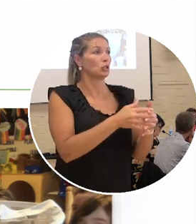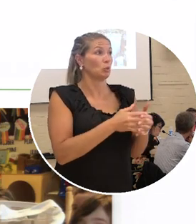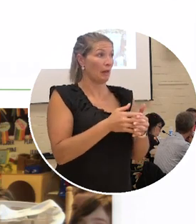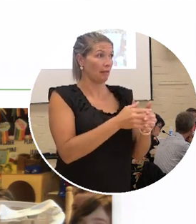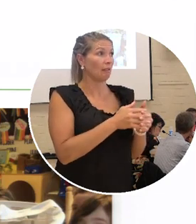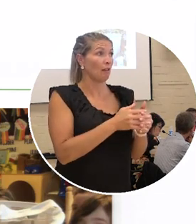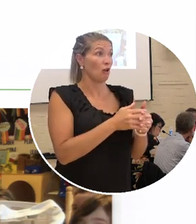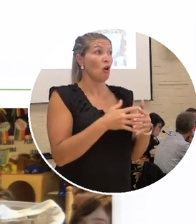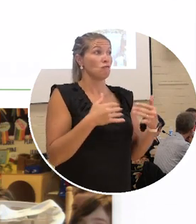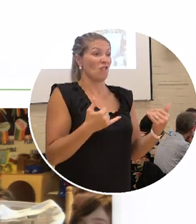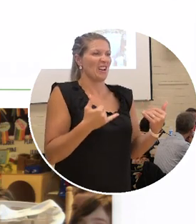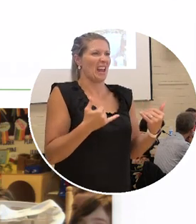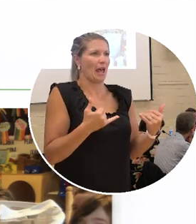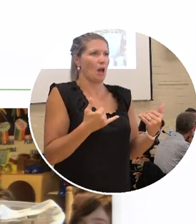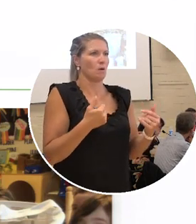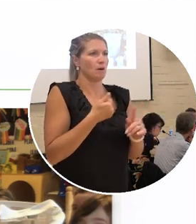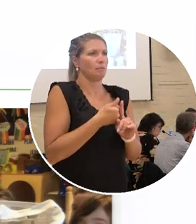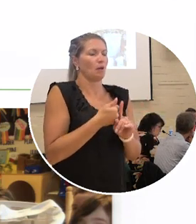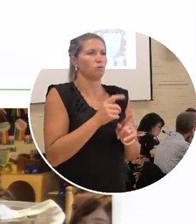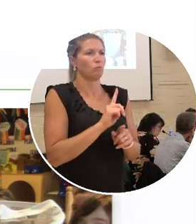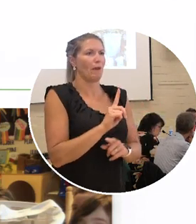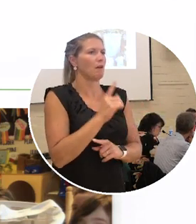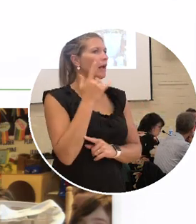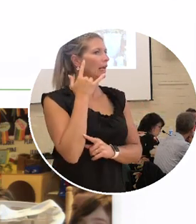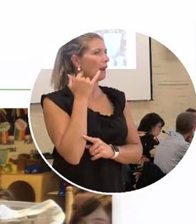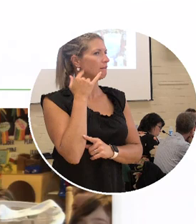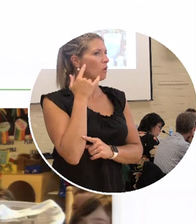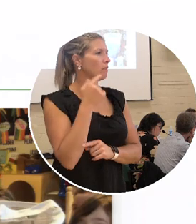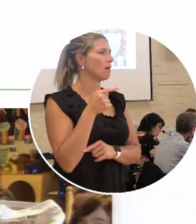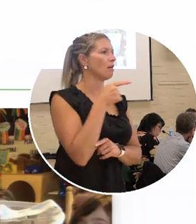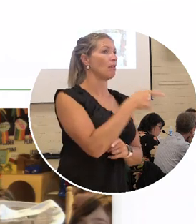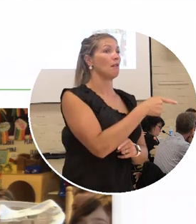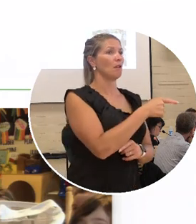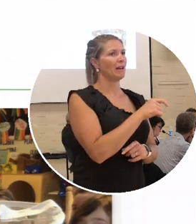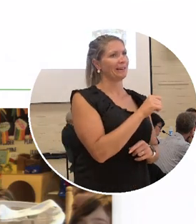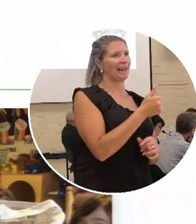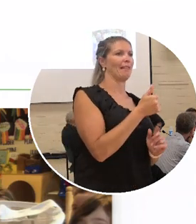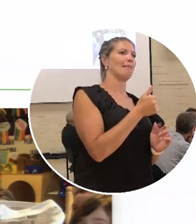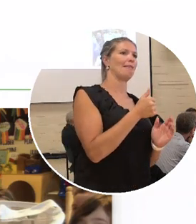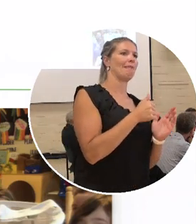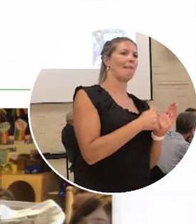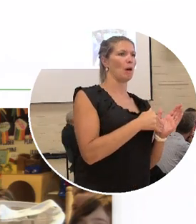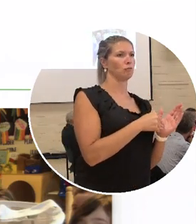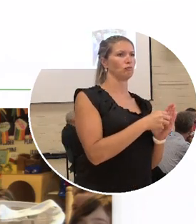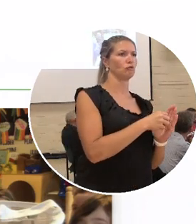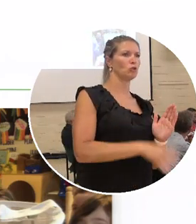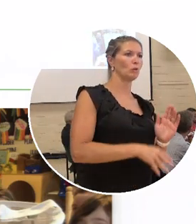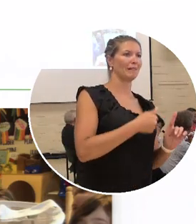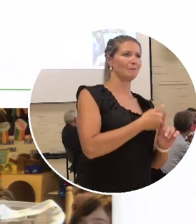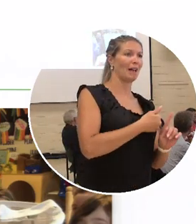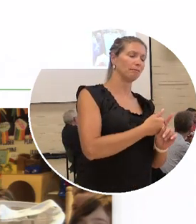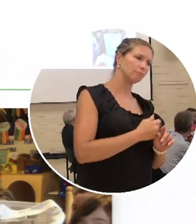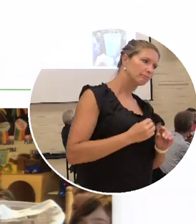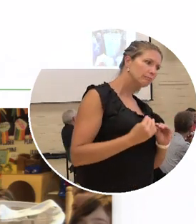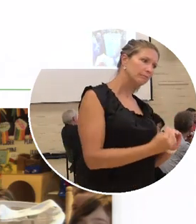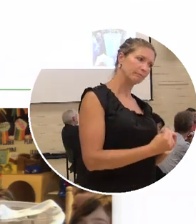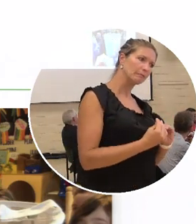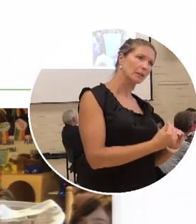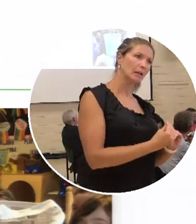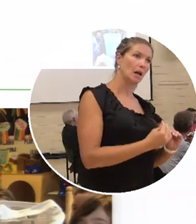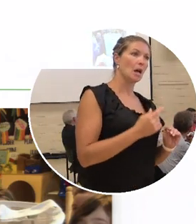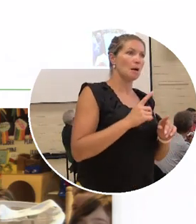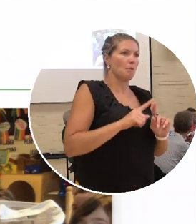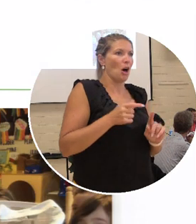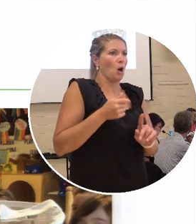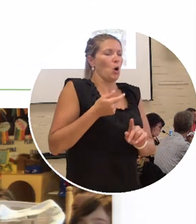students, 1,000 districts, if you can take that in, and we had him in a room with just 30 of